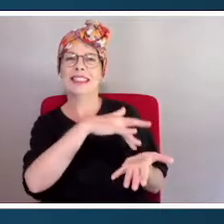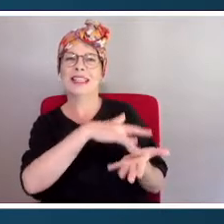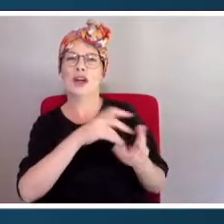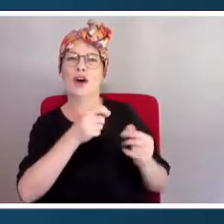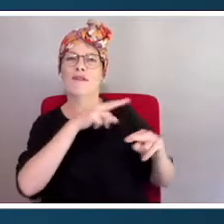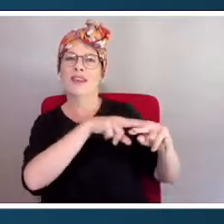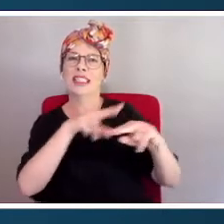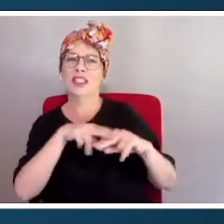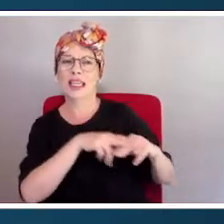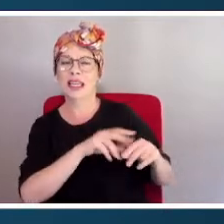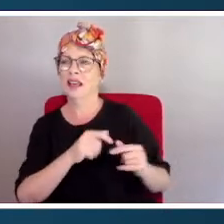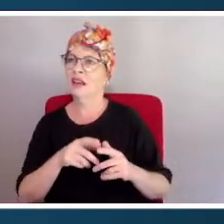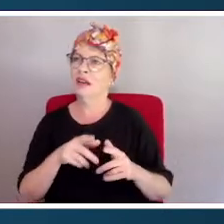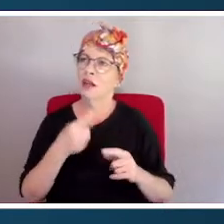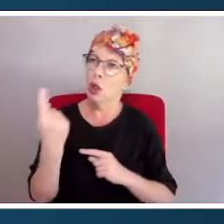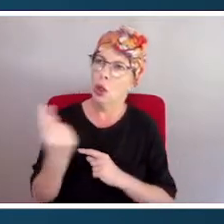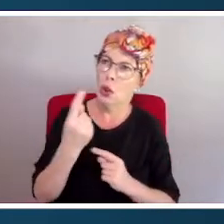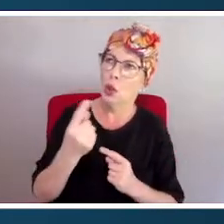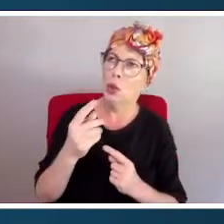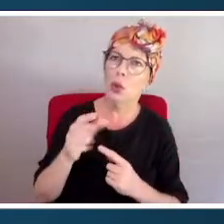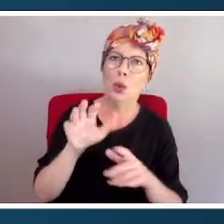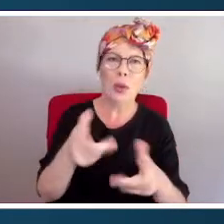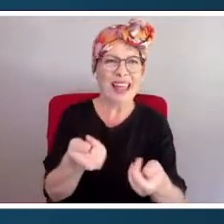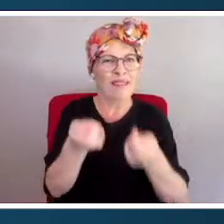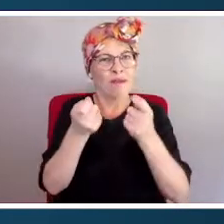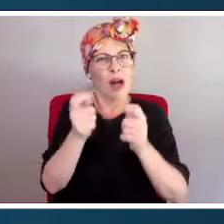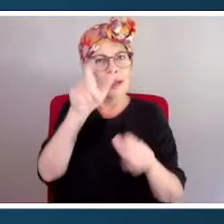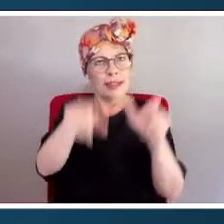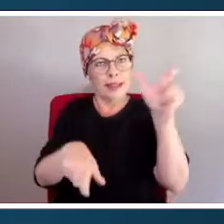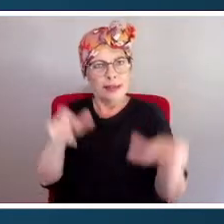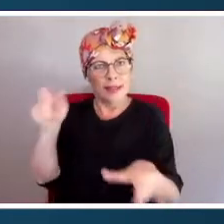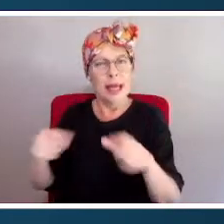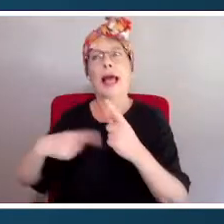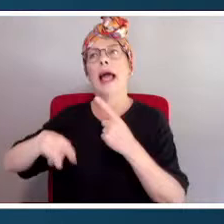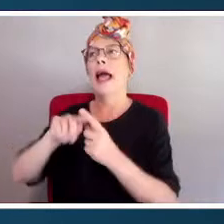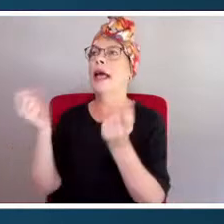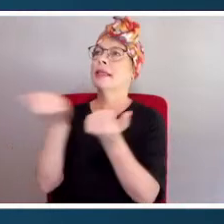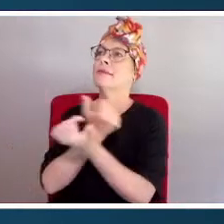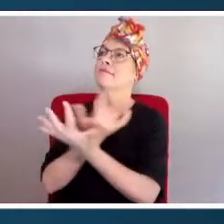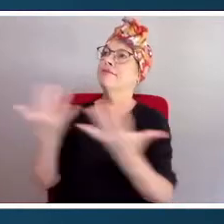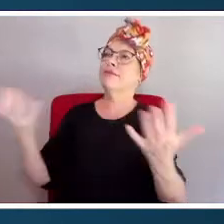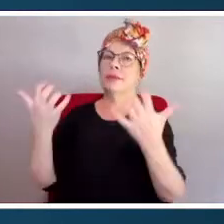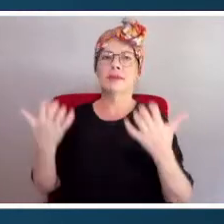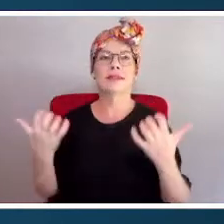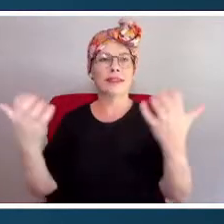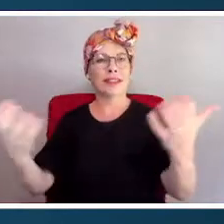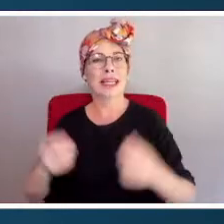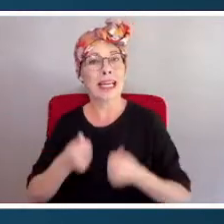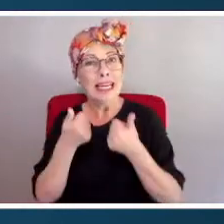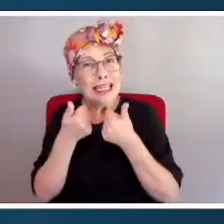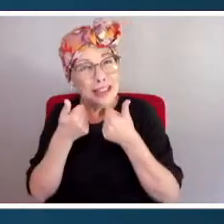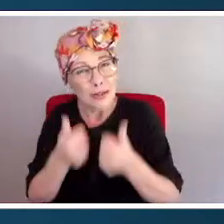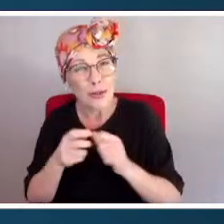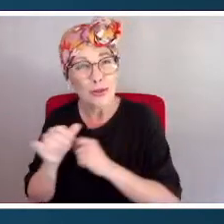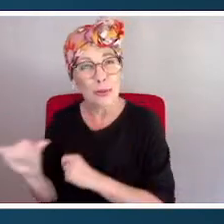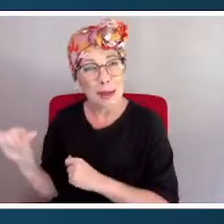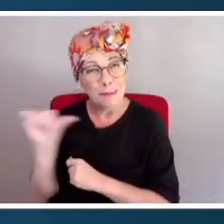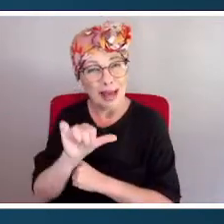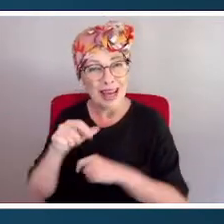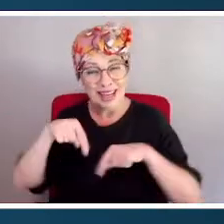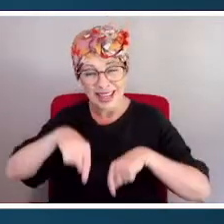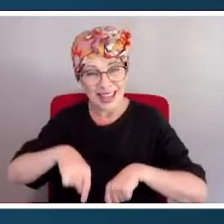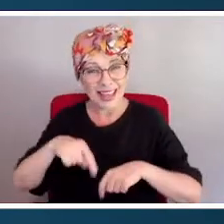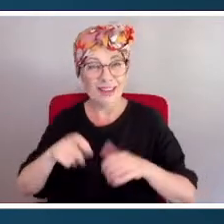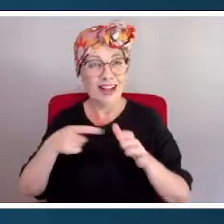Excellencies, ladies and gentlemen, it's good to be back at ANU. I remember I was